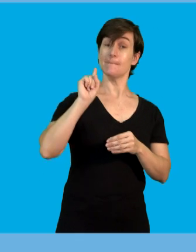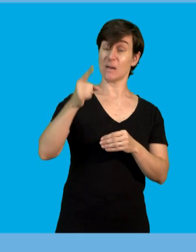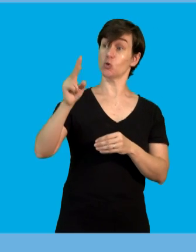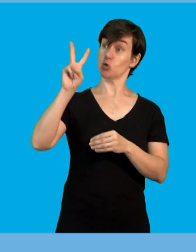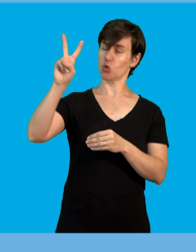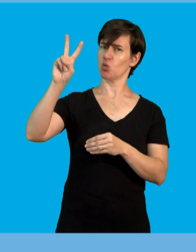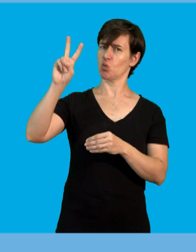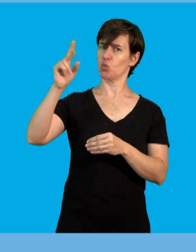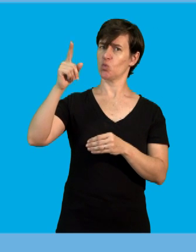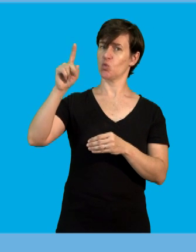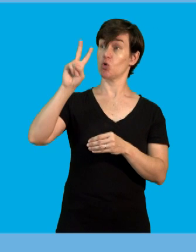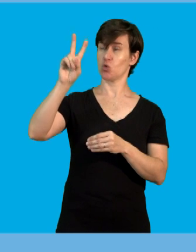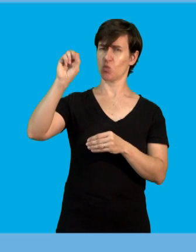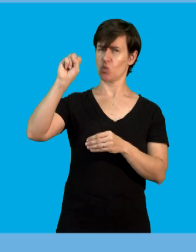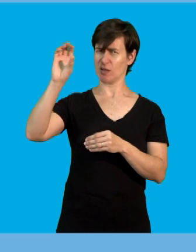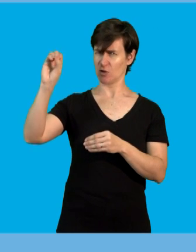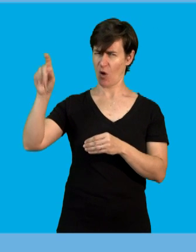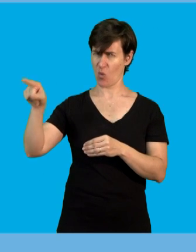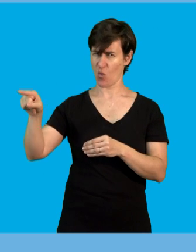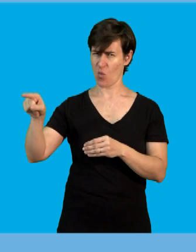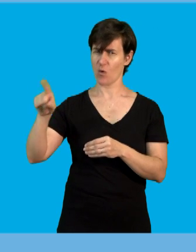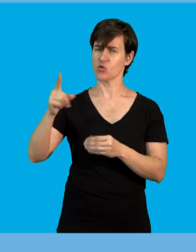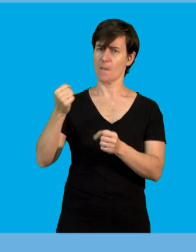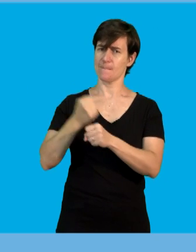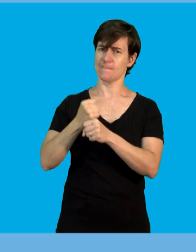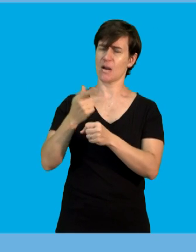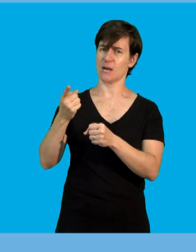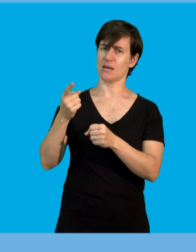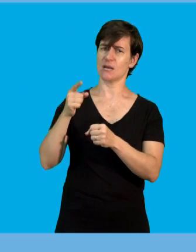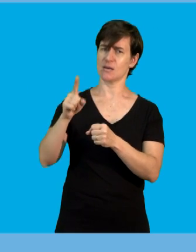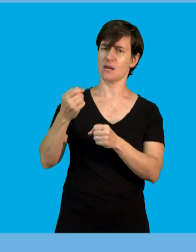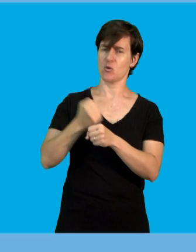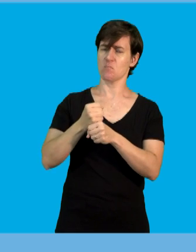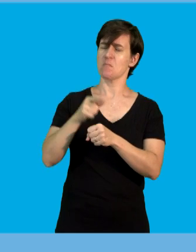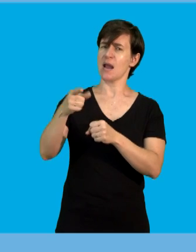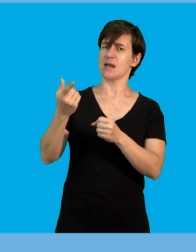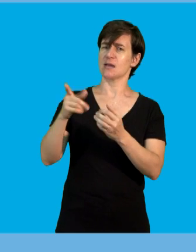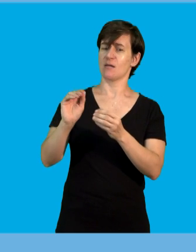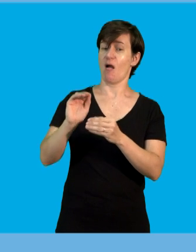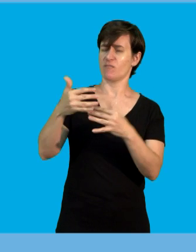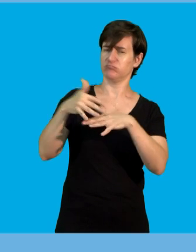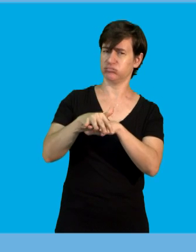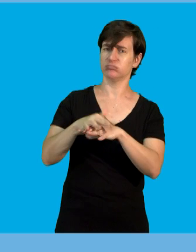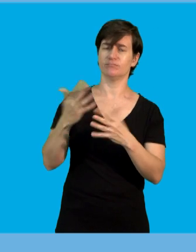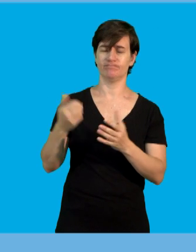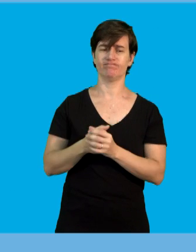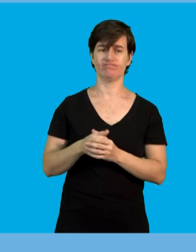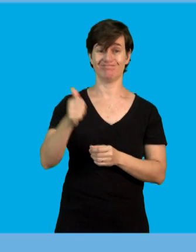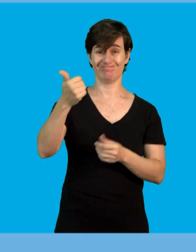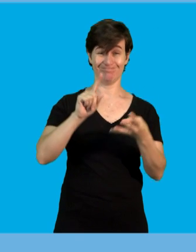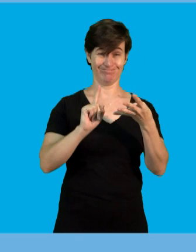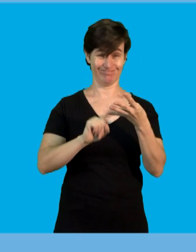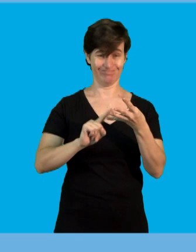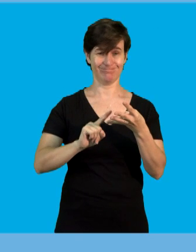1 atom of sulfur and 4 atoms of oxygen for us to have our sodium sulfate. So the